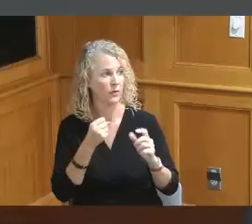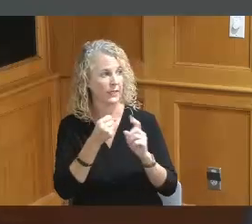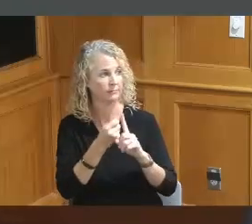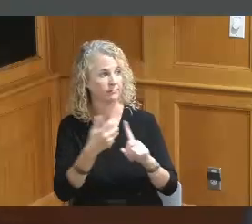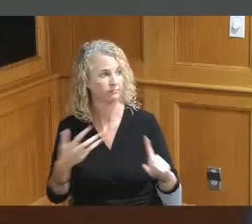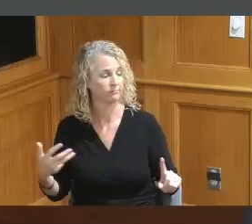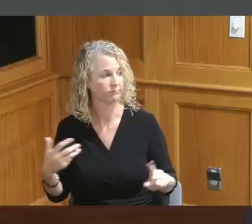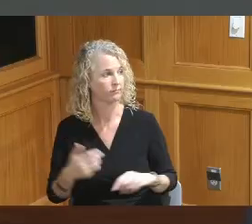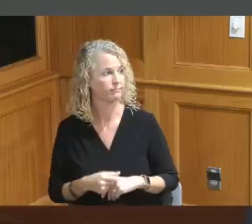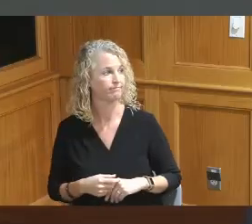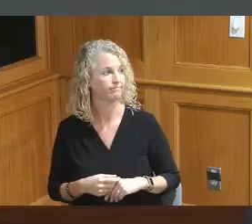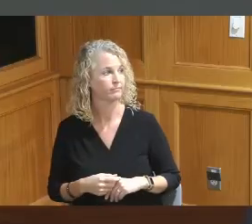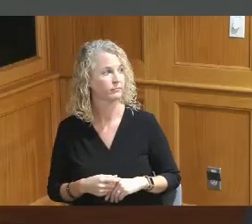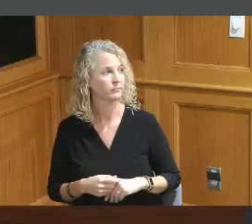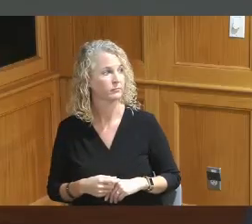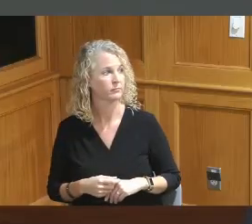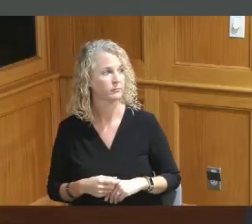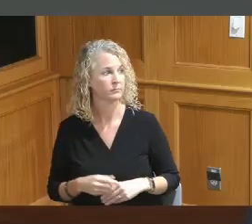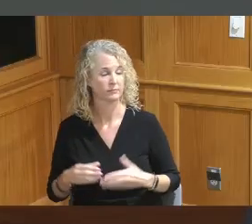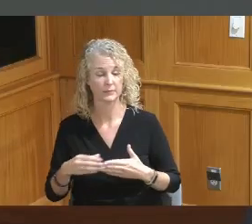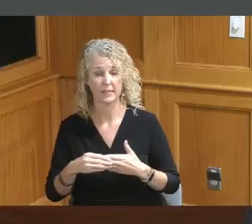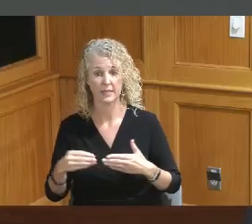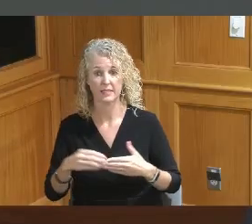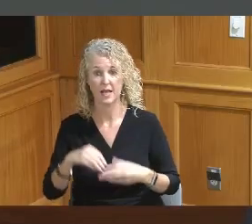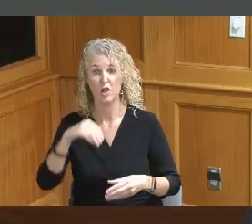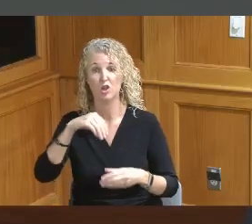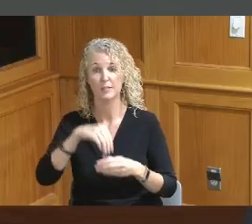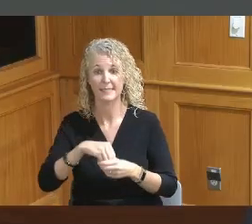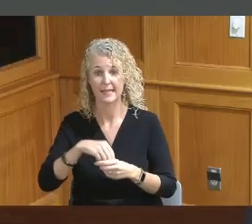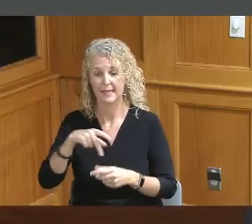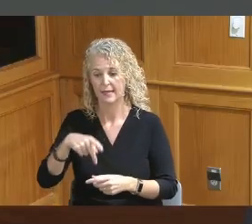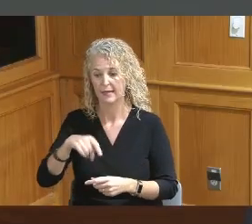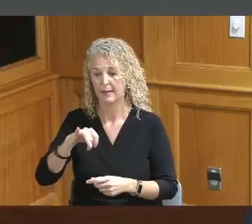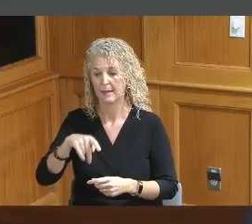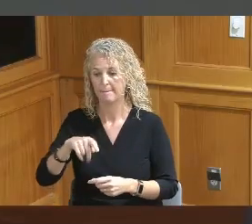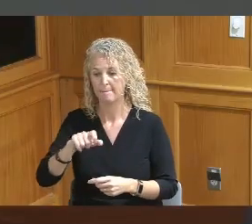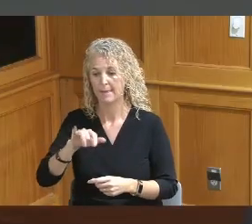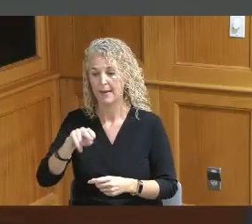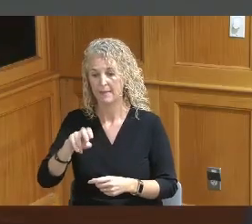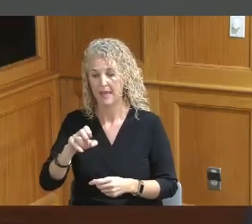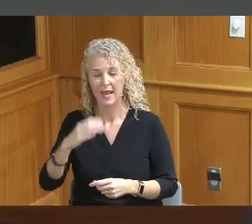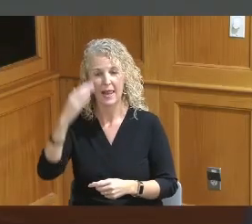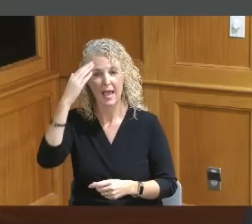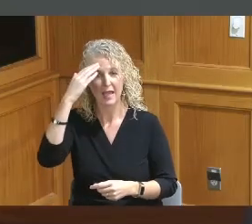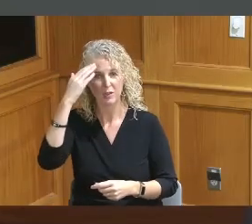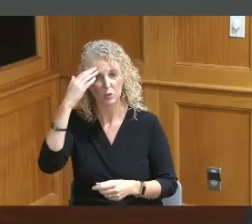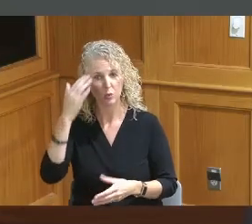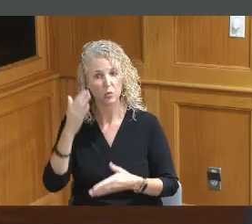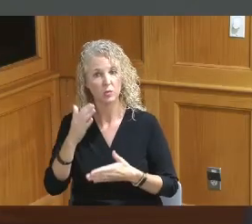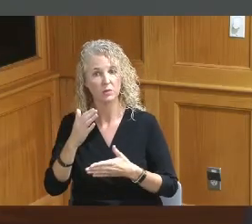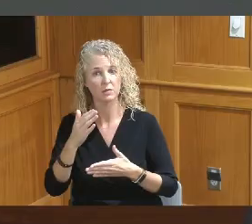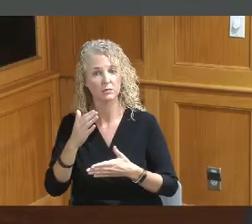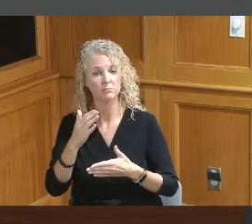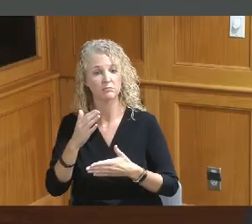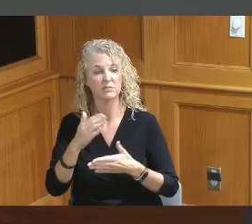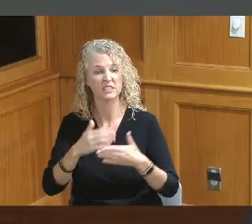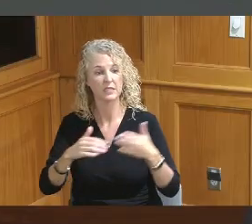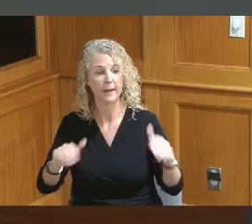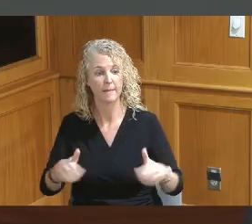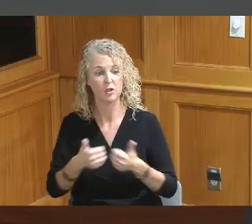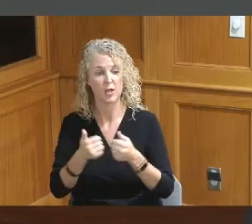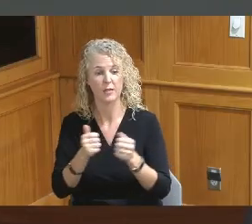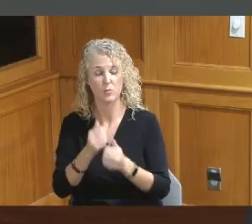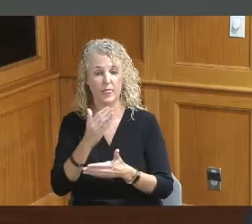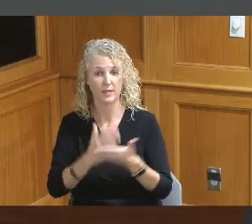to it. Just the dollars in the pipeline, the eligible projects that were coming forward, and I knew there were still some hurdles with some of those,